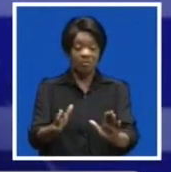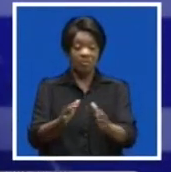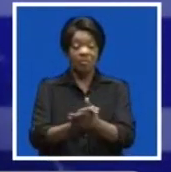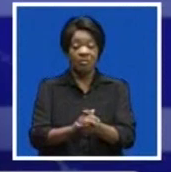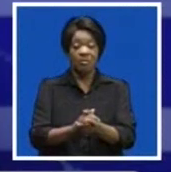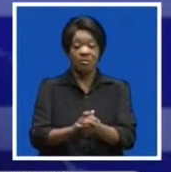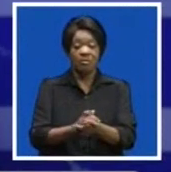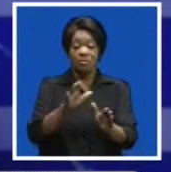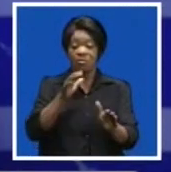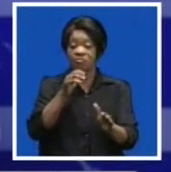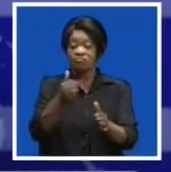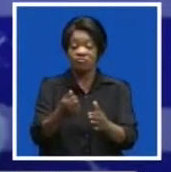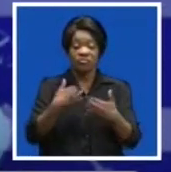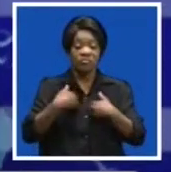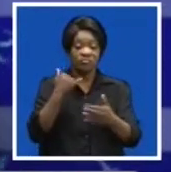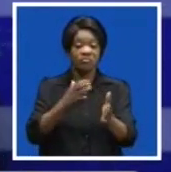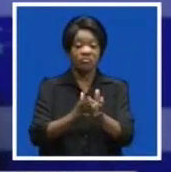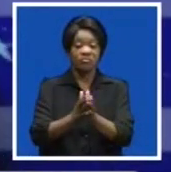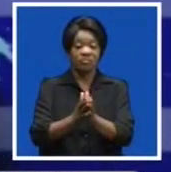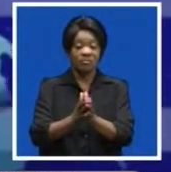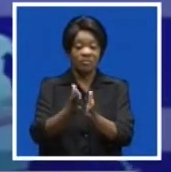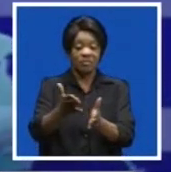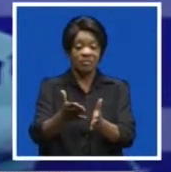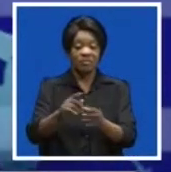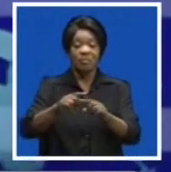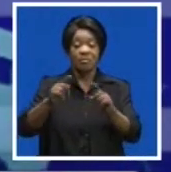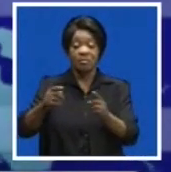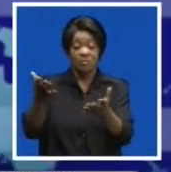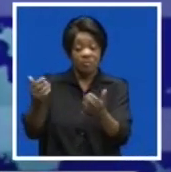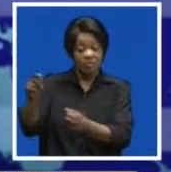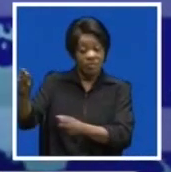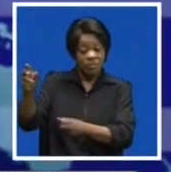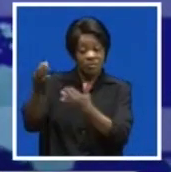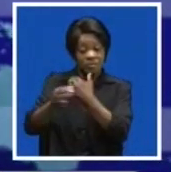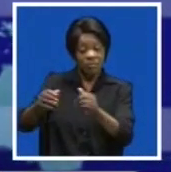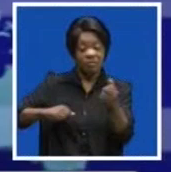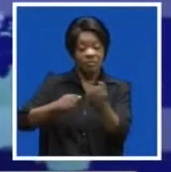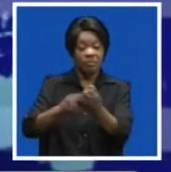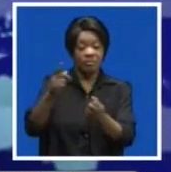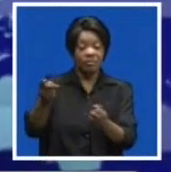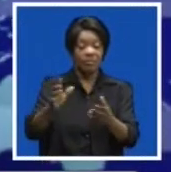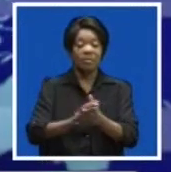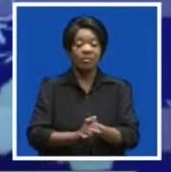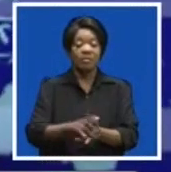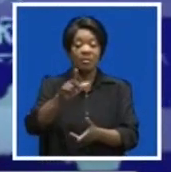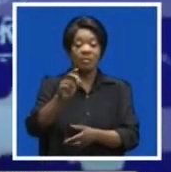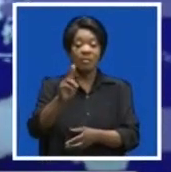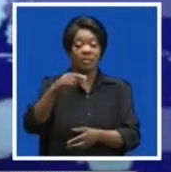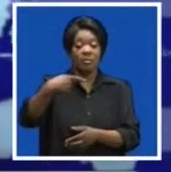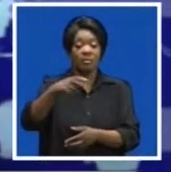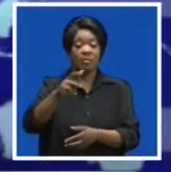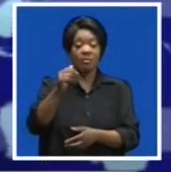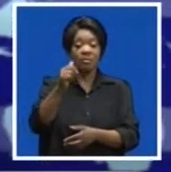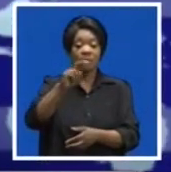foreign interests sponsoring them. He, however, notes that some MPs like Professor Geoffrey Lungwangwa